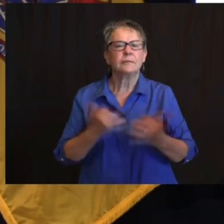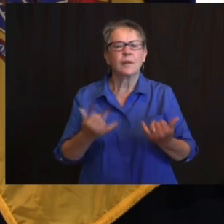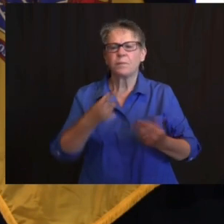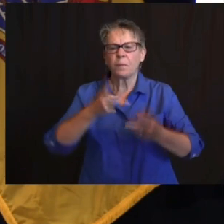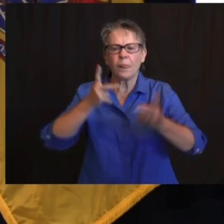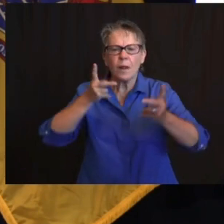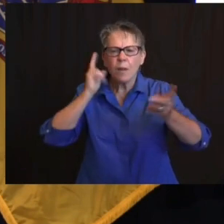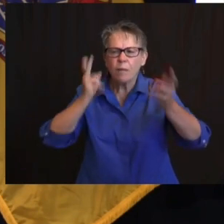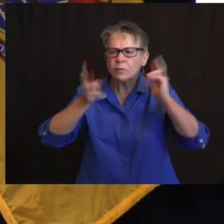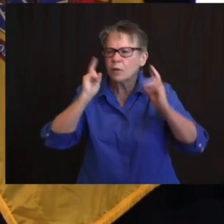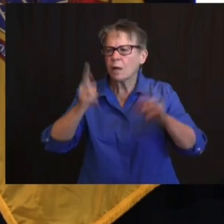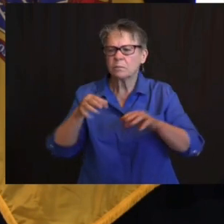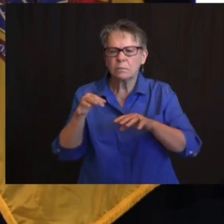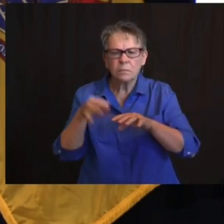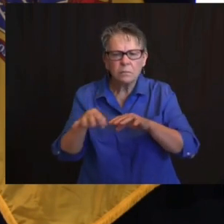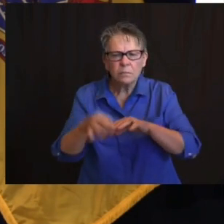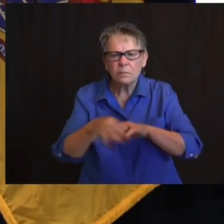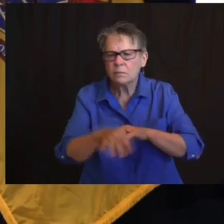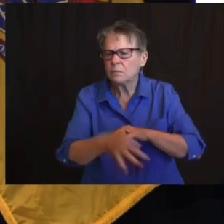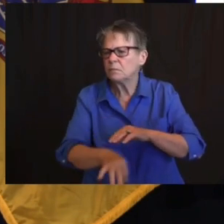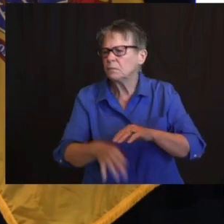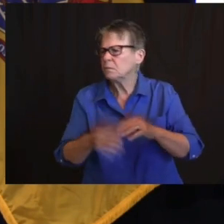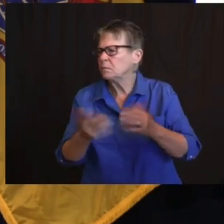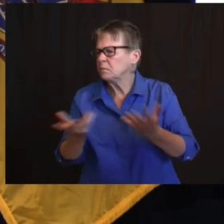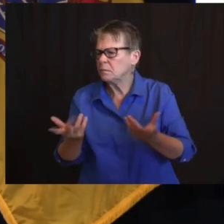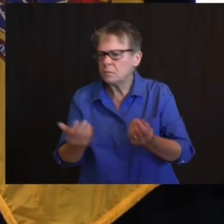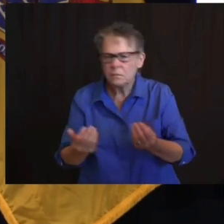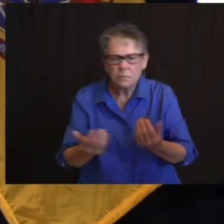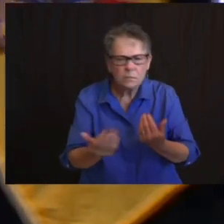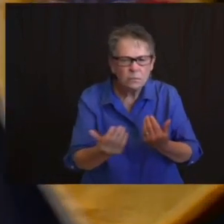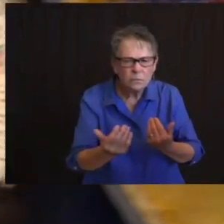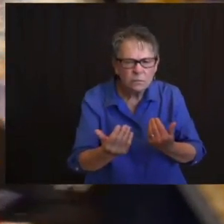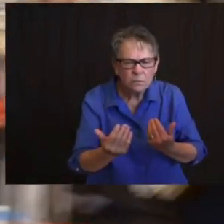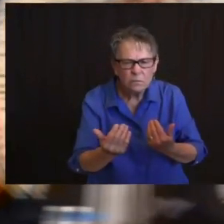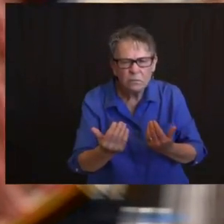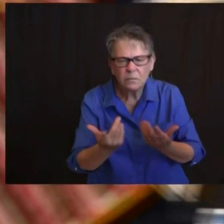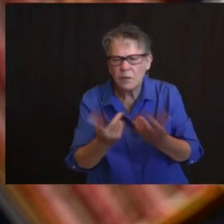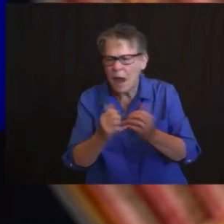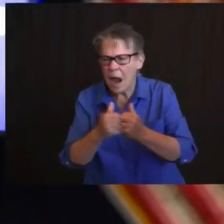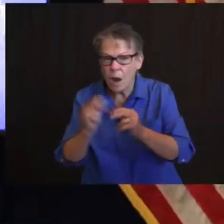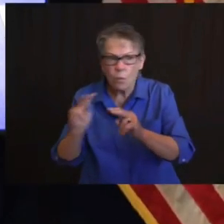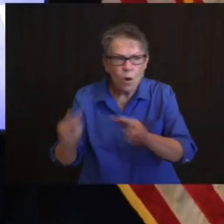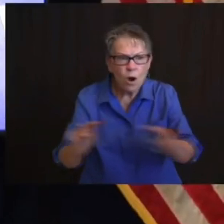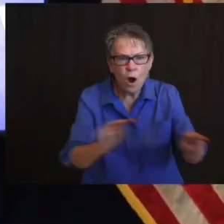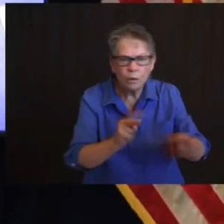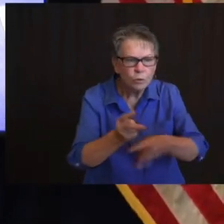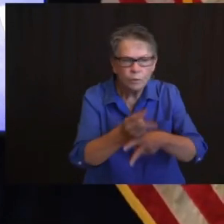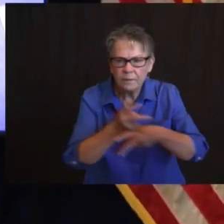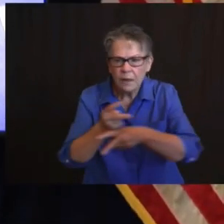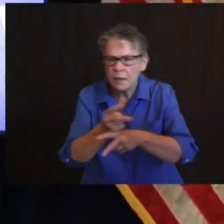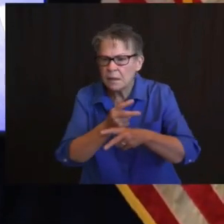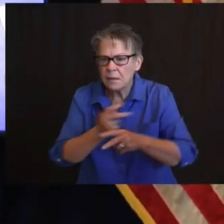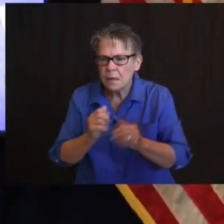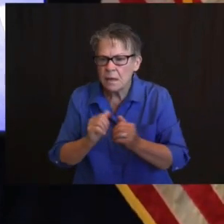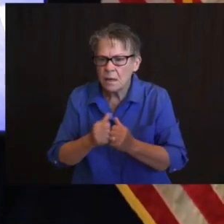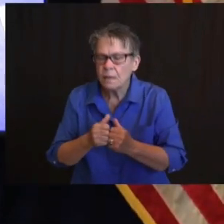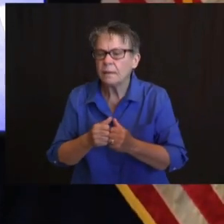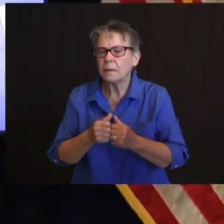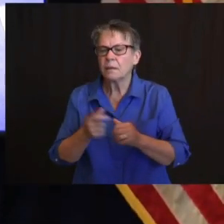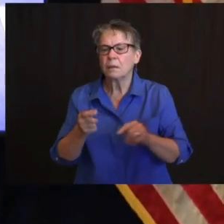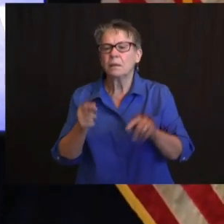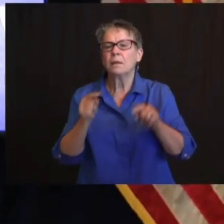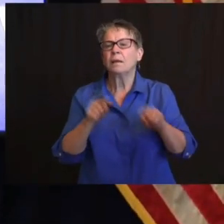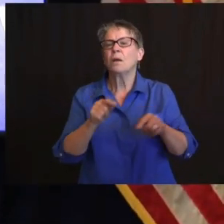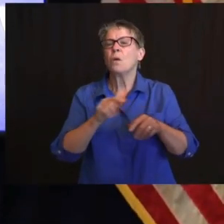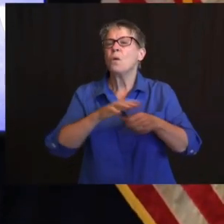depending on what the entity is. Anything you want to? Primarily local health. And you know,